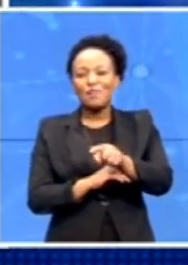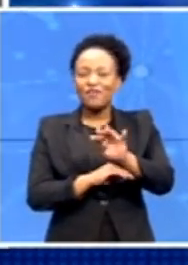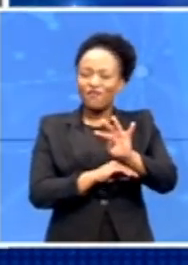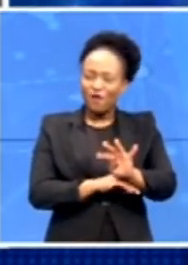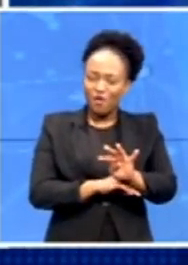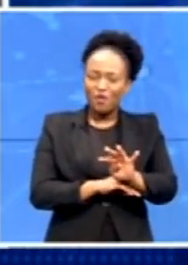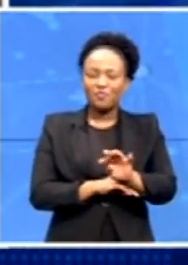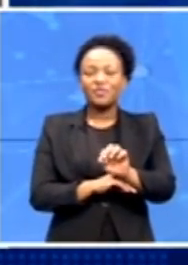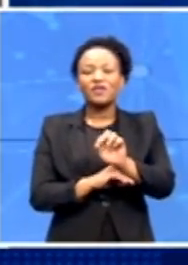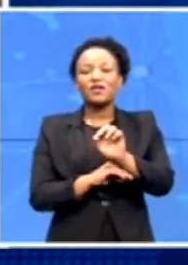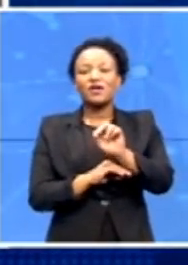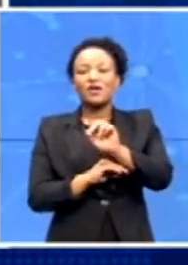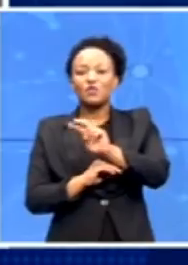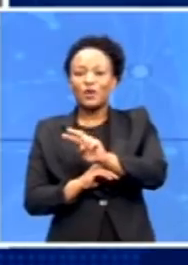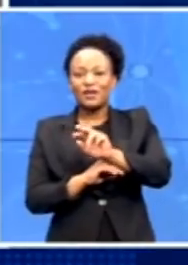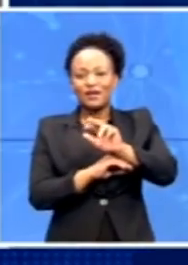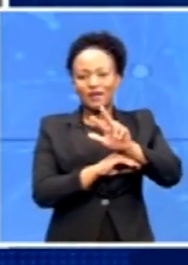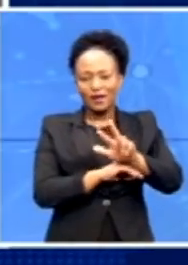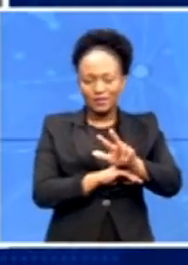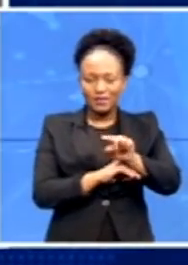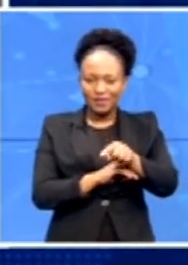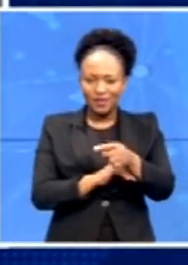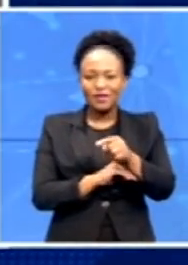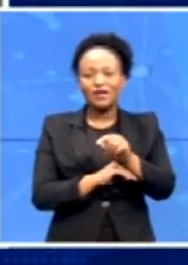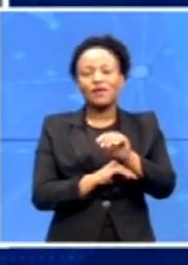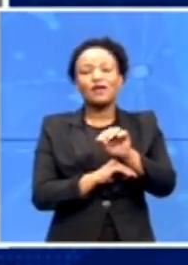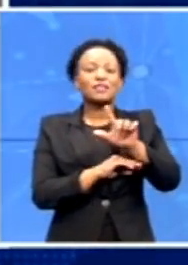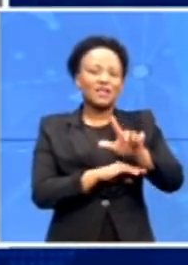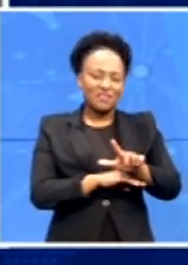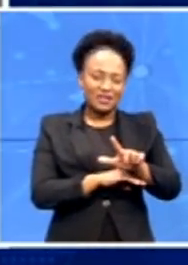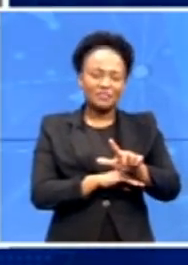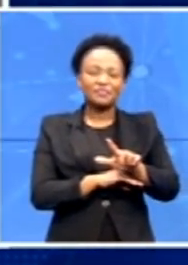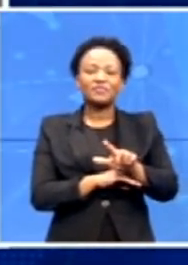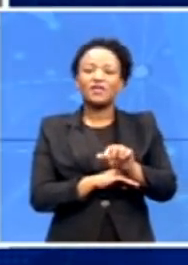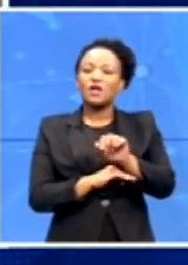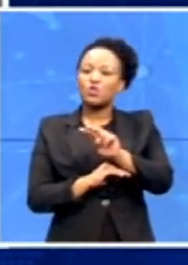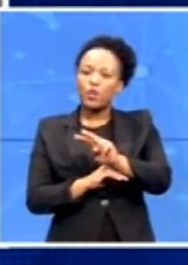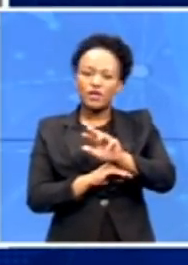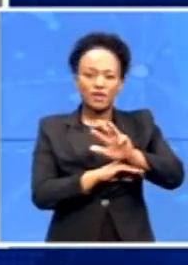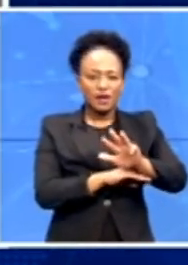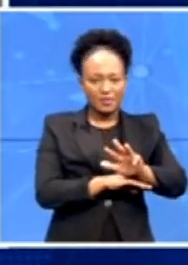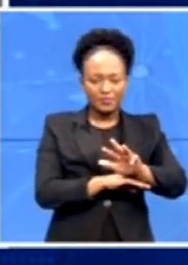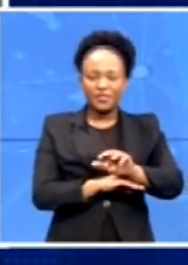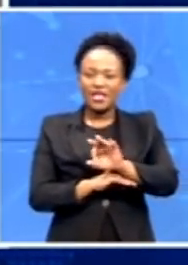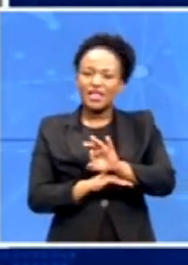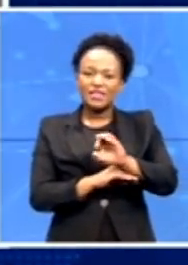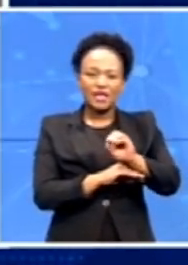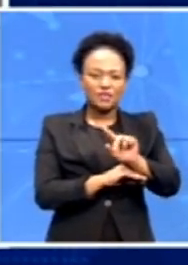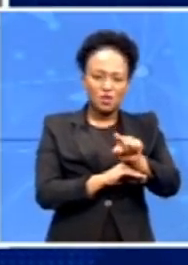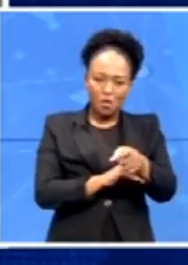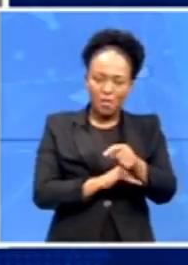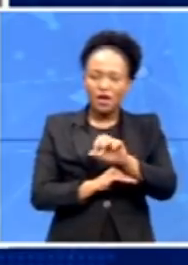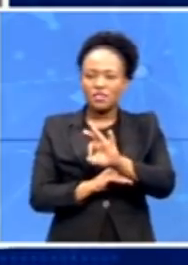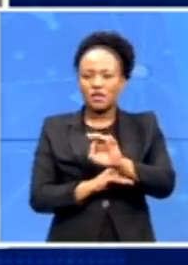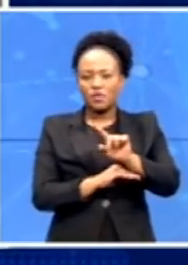28.6, 28.7, 29, 30, 31, and 33